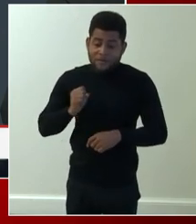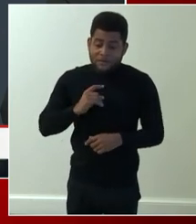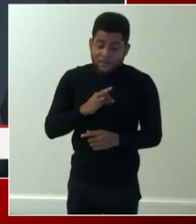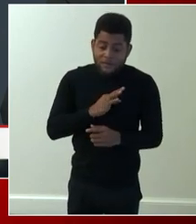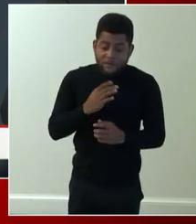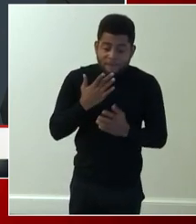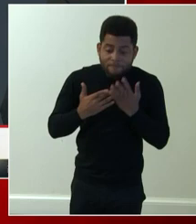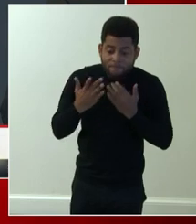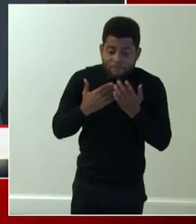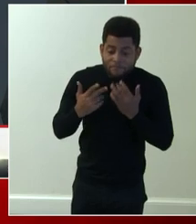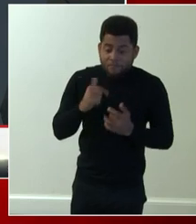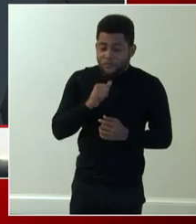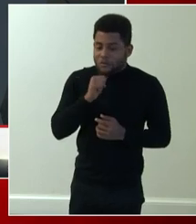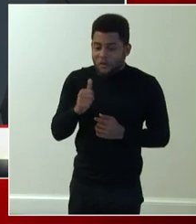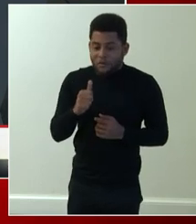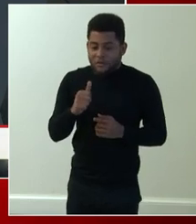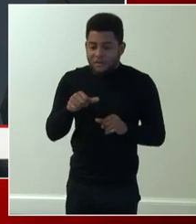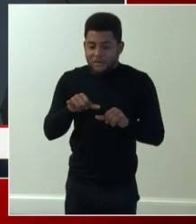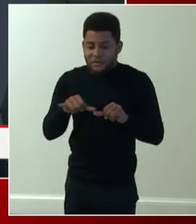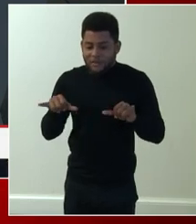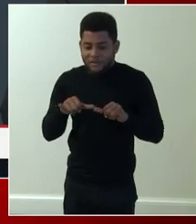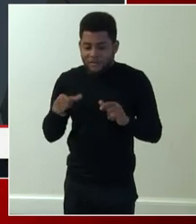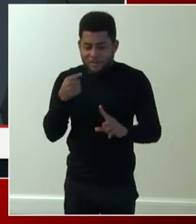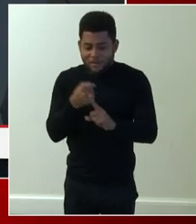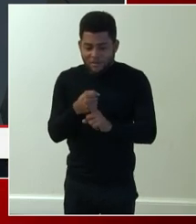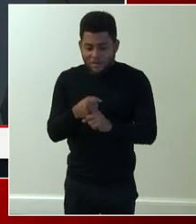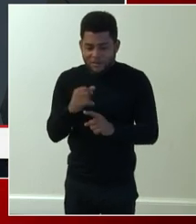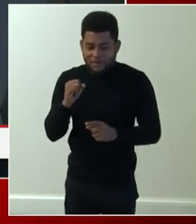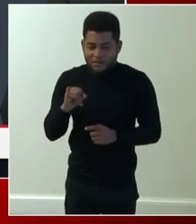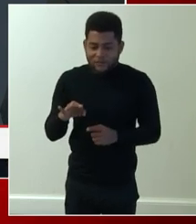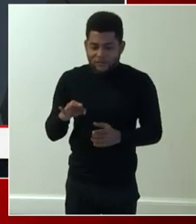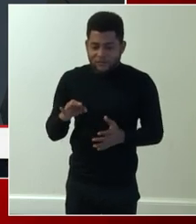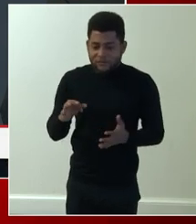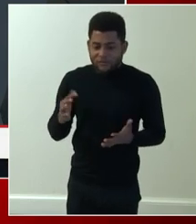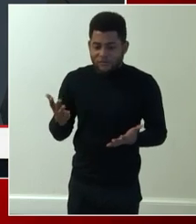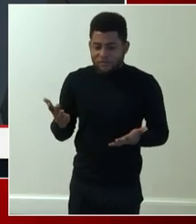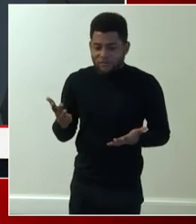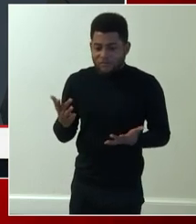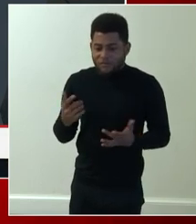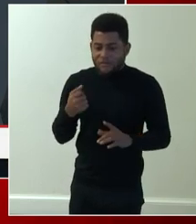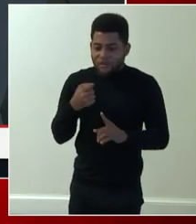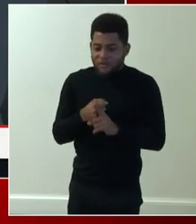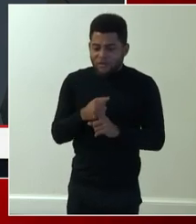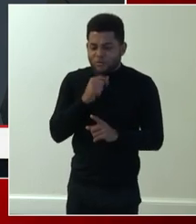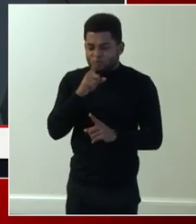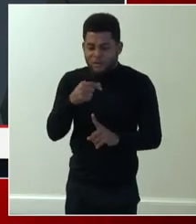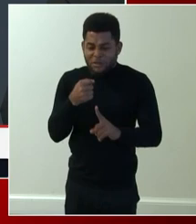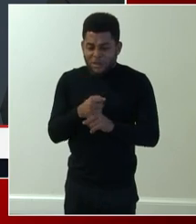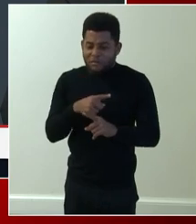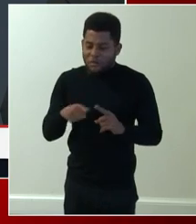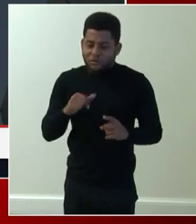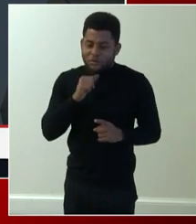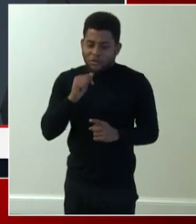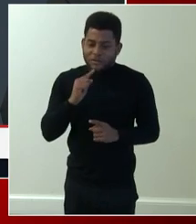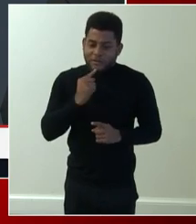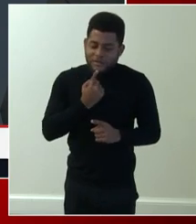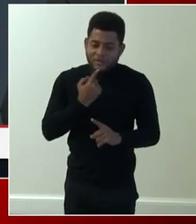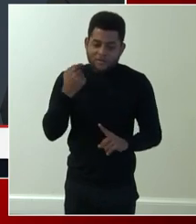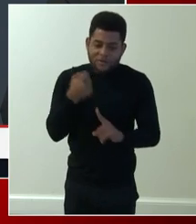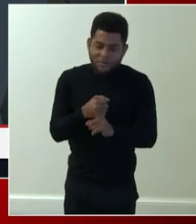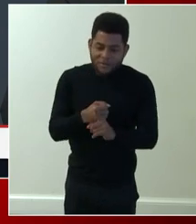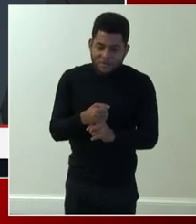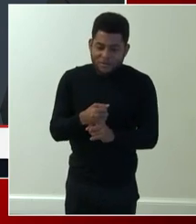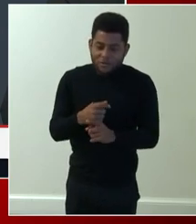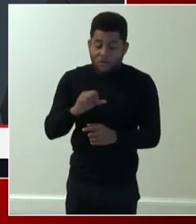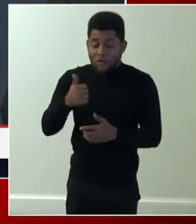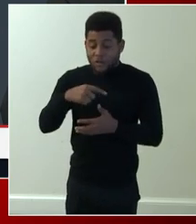It's not at the scale of an impact of, like, it's an impact, but not a significant one. Certainly not to the other factors that we've just been